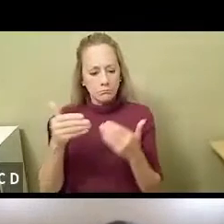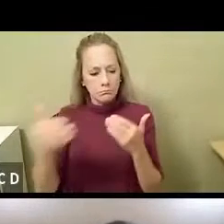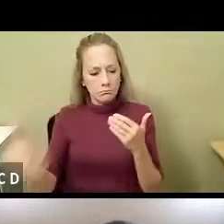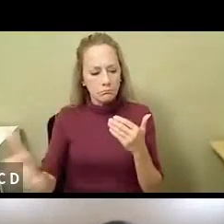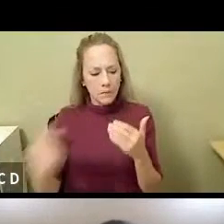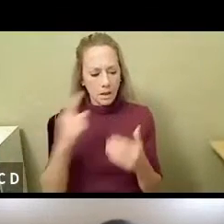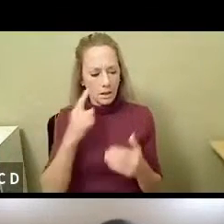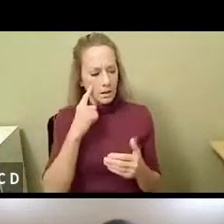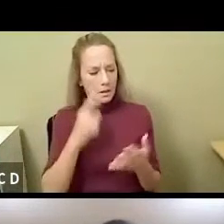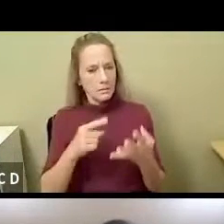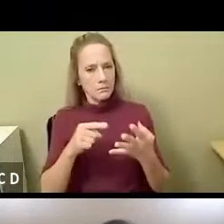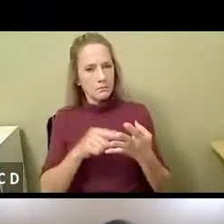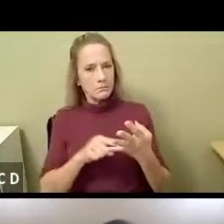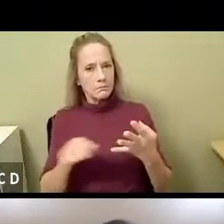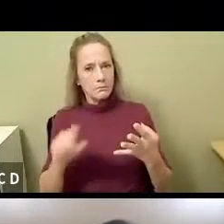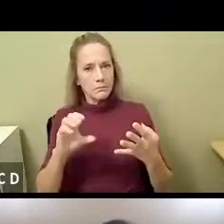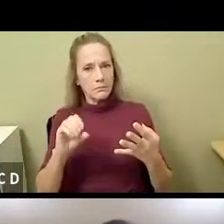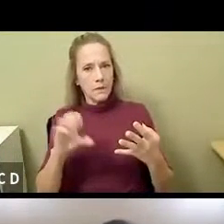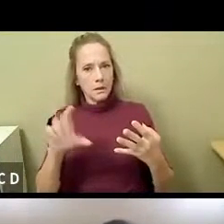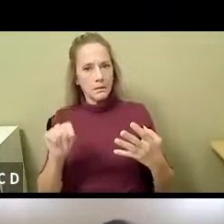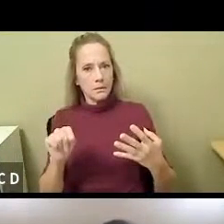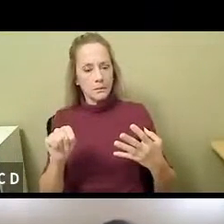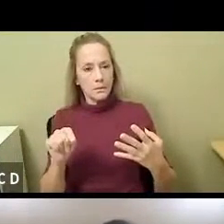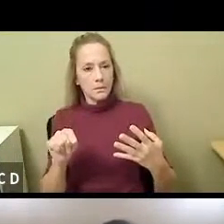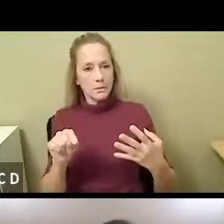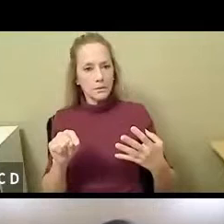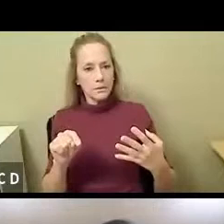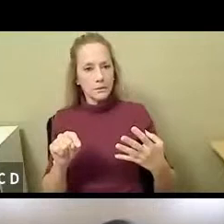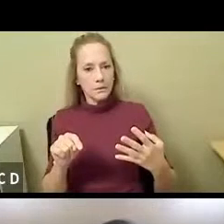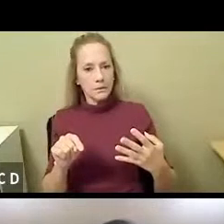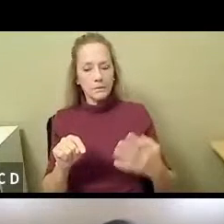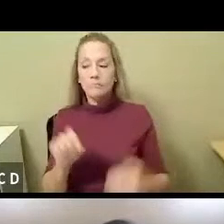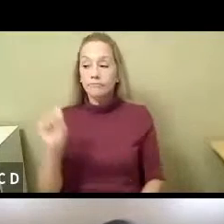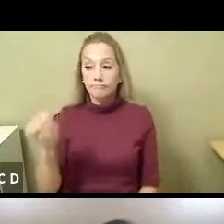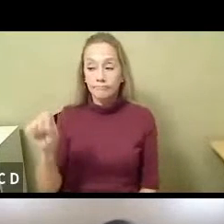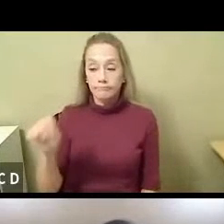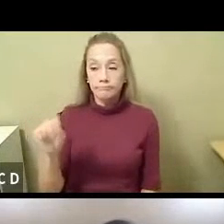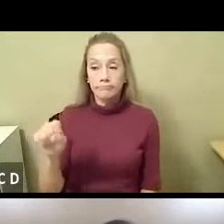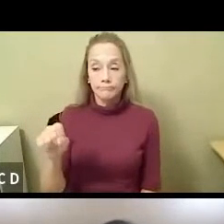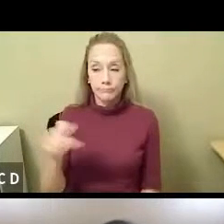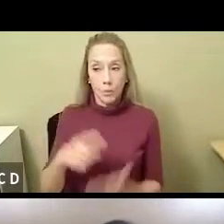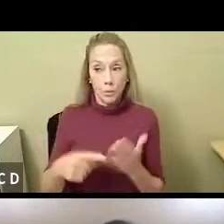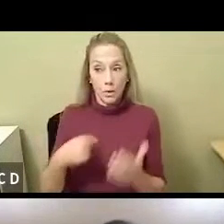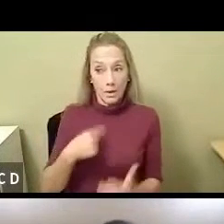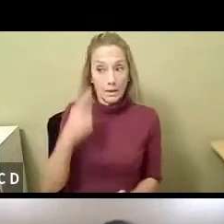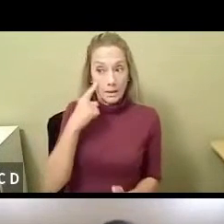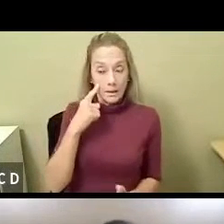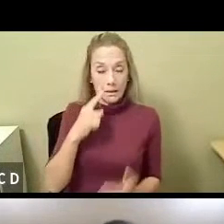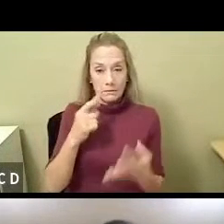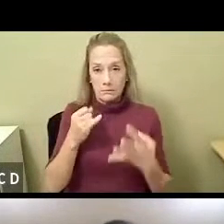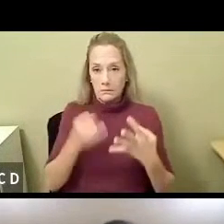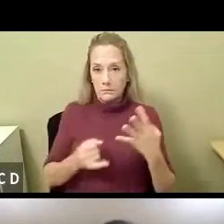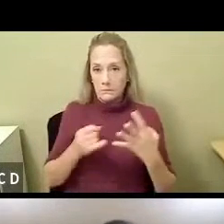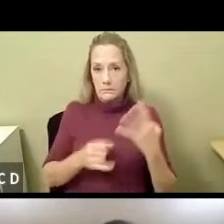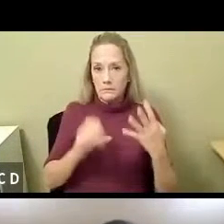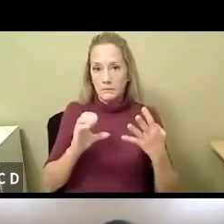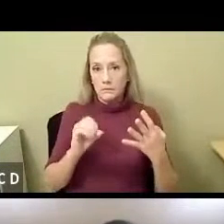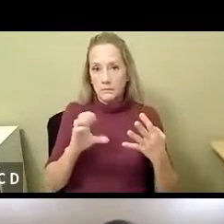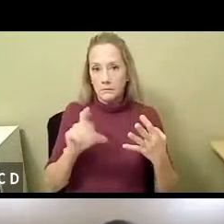October, doesn't it? I believe. Yes, it's my understanding.